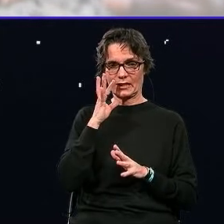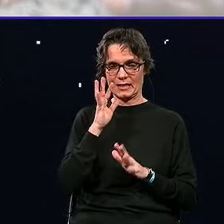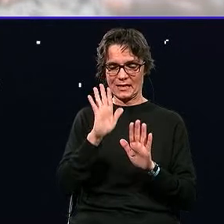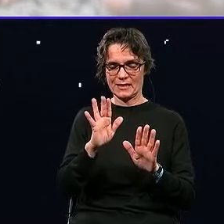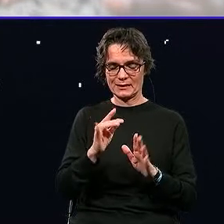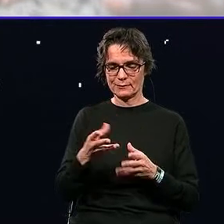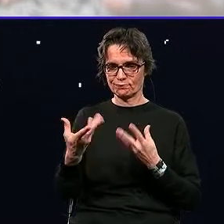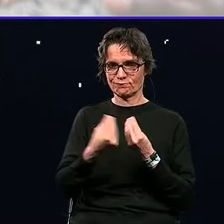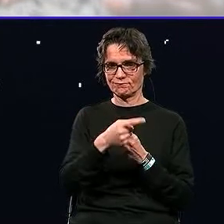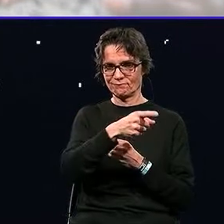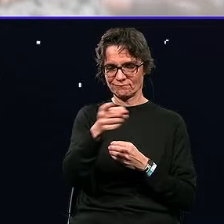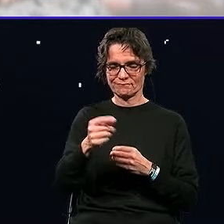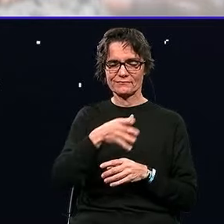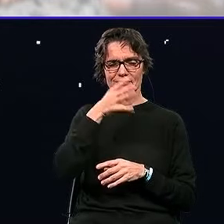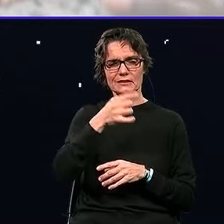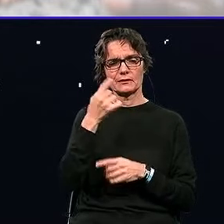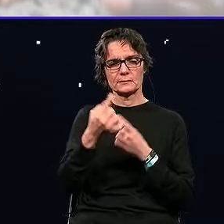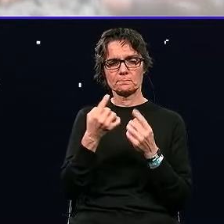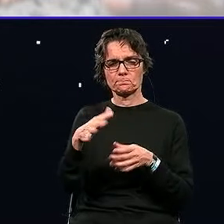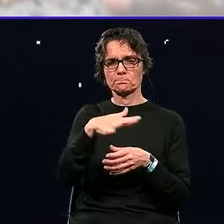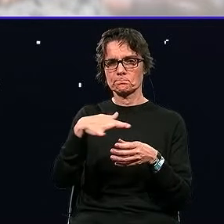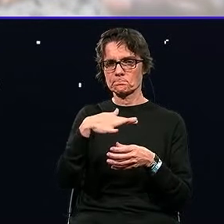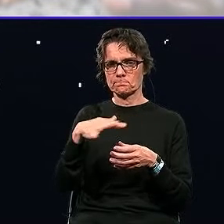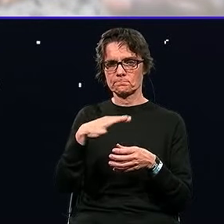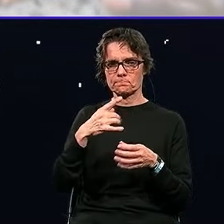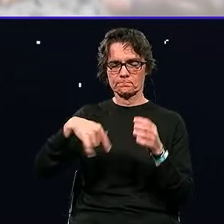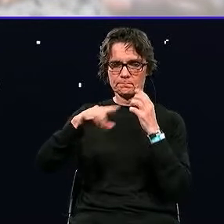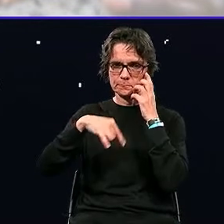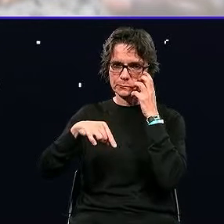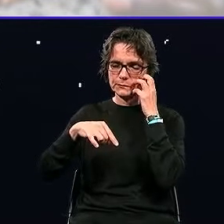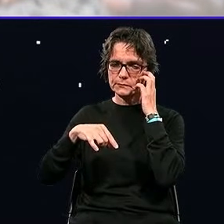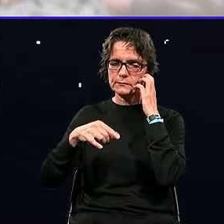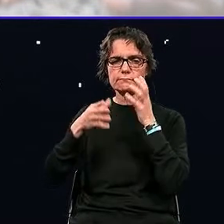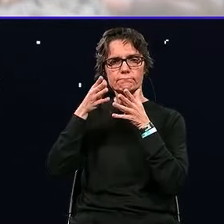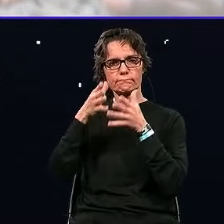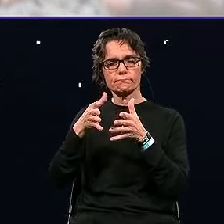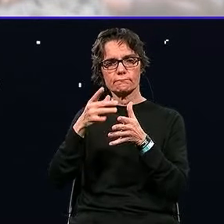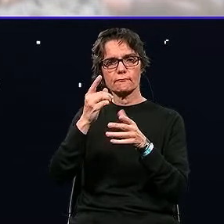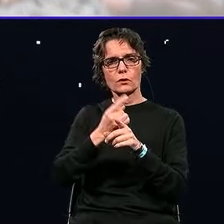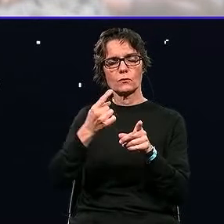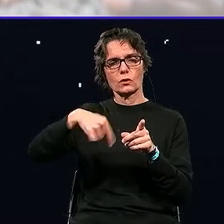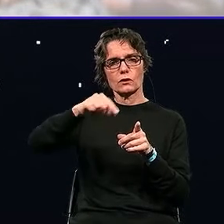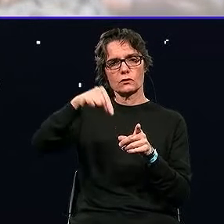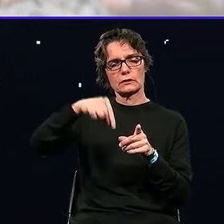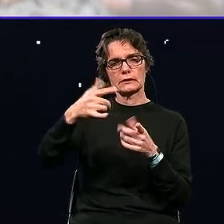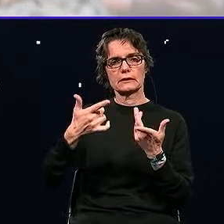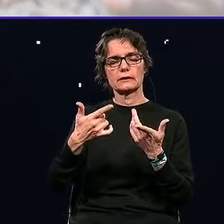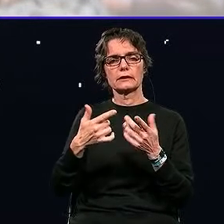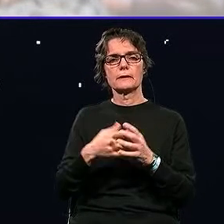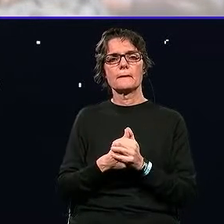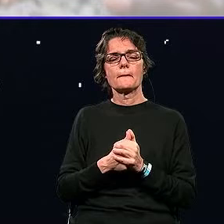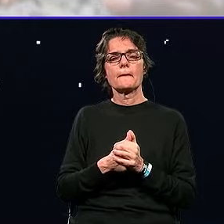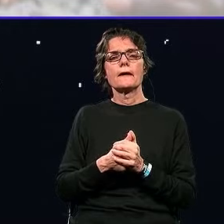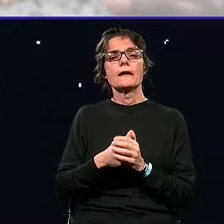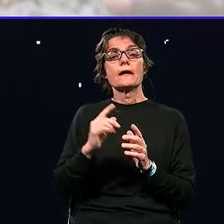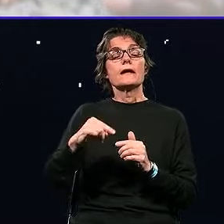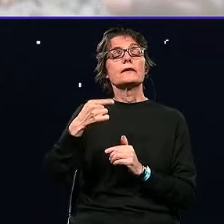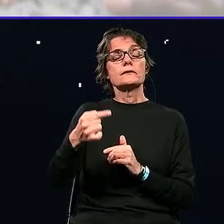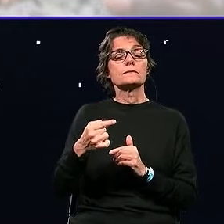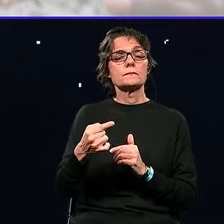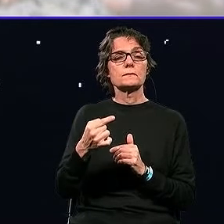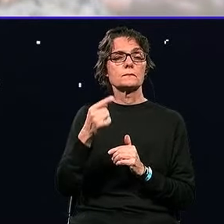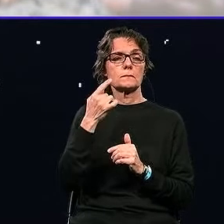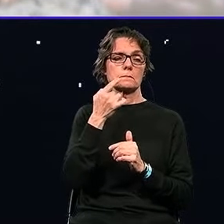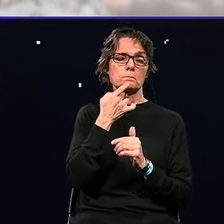by explaining a little bit of the context. I think it's always good to go back to the context of why we're in the situation we're in. Then start looking at some of